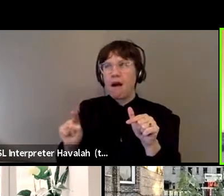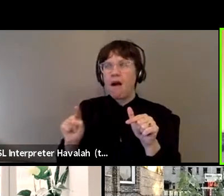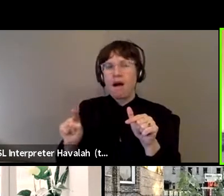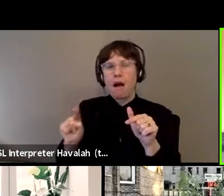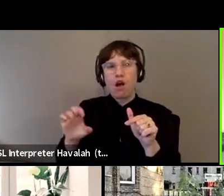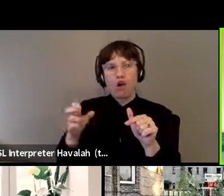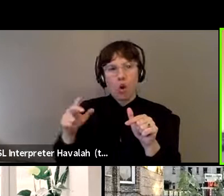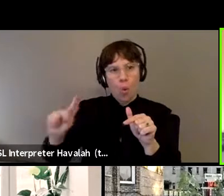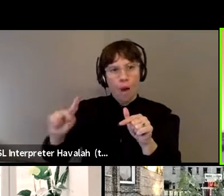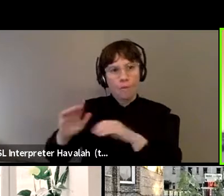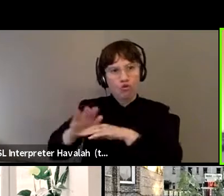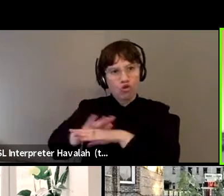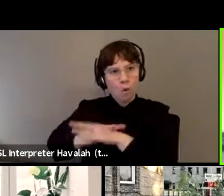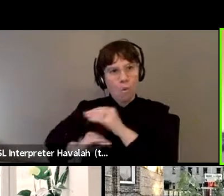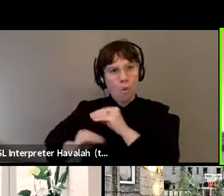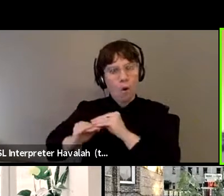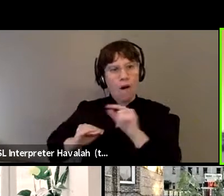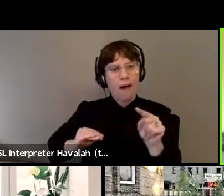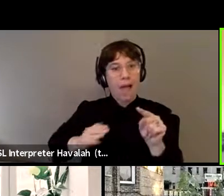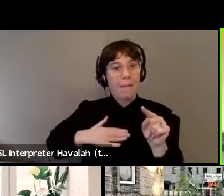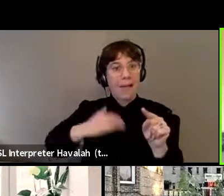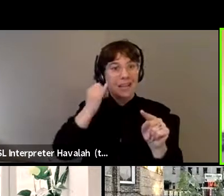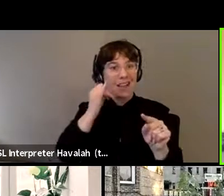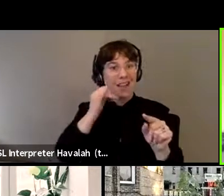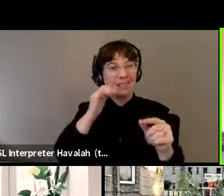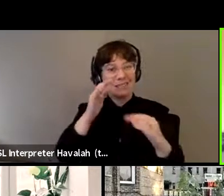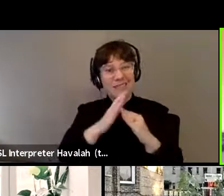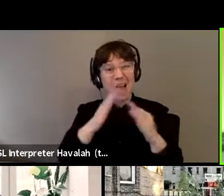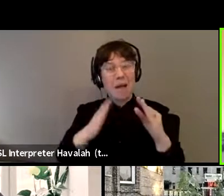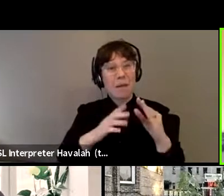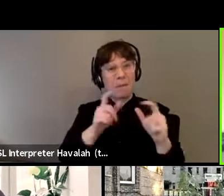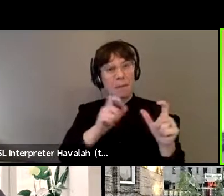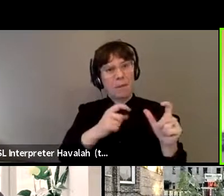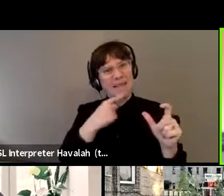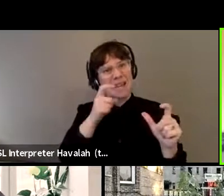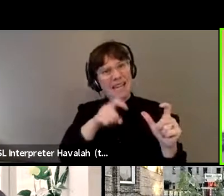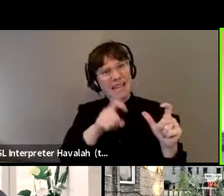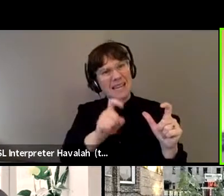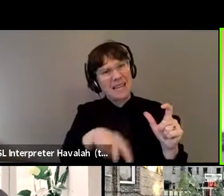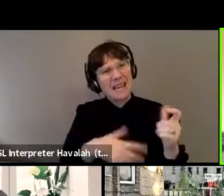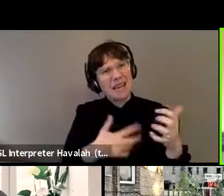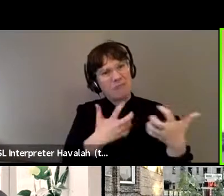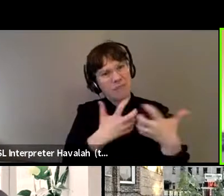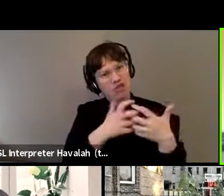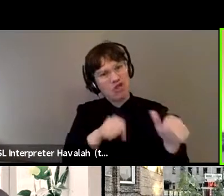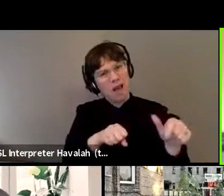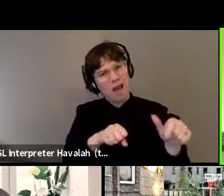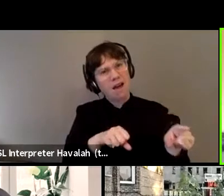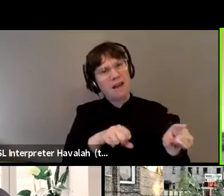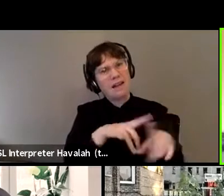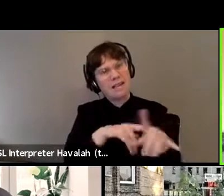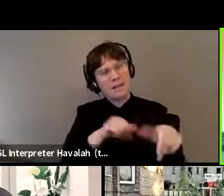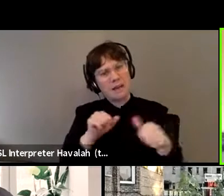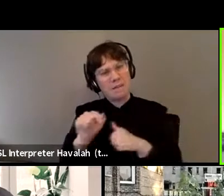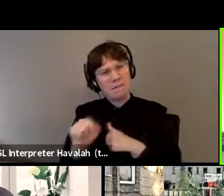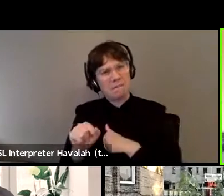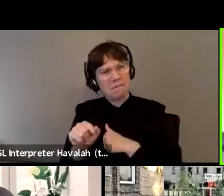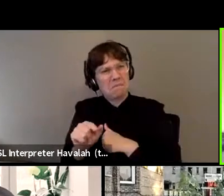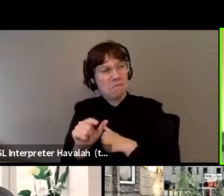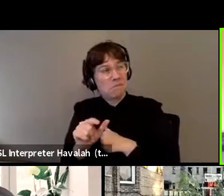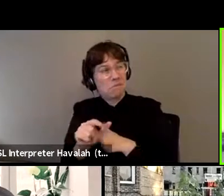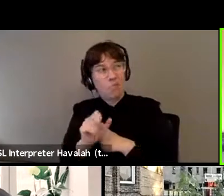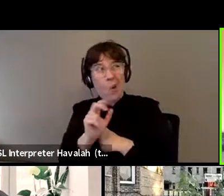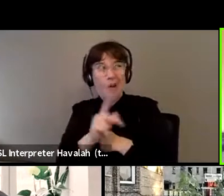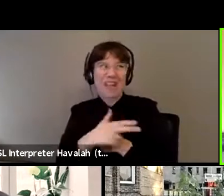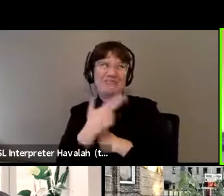had this great idea, I thought, that I heard people say they need, and yet like people were like, that's nice,